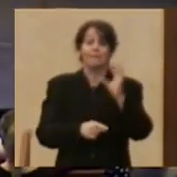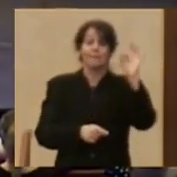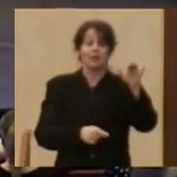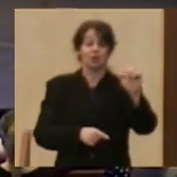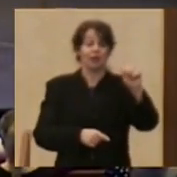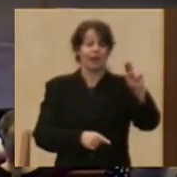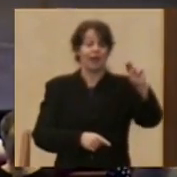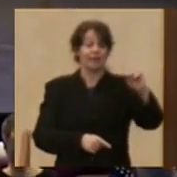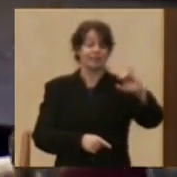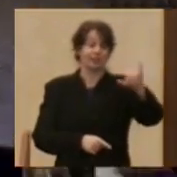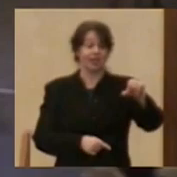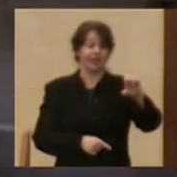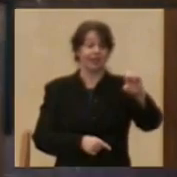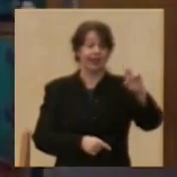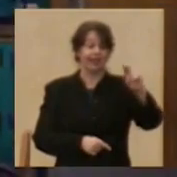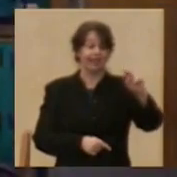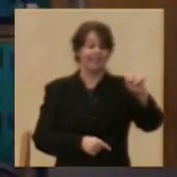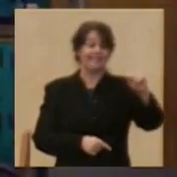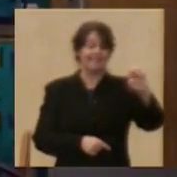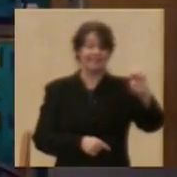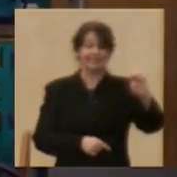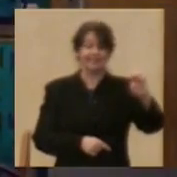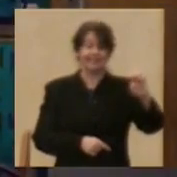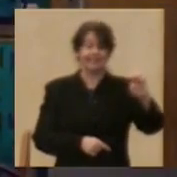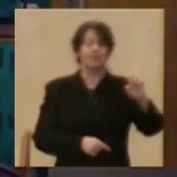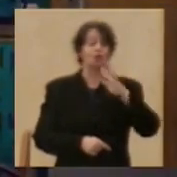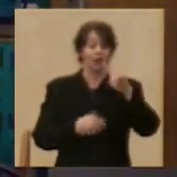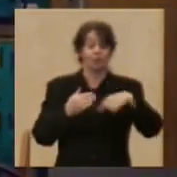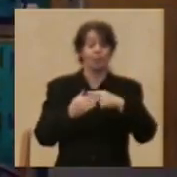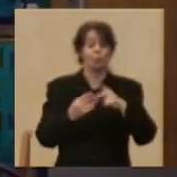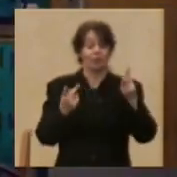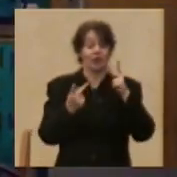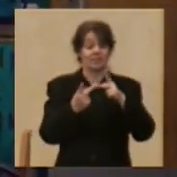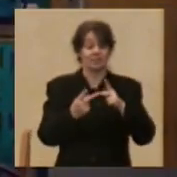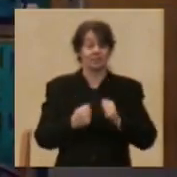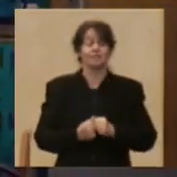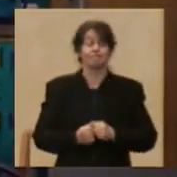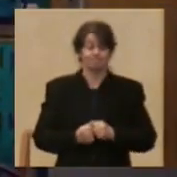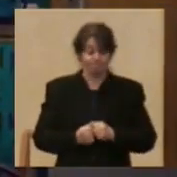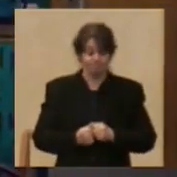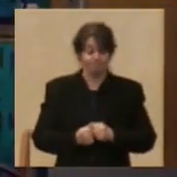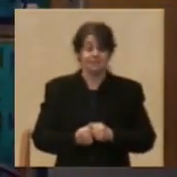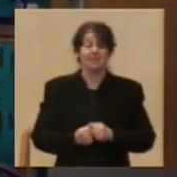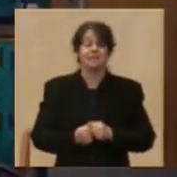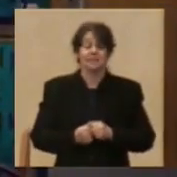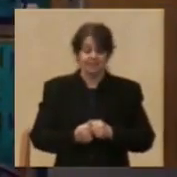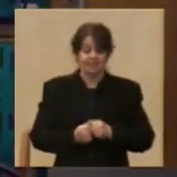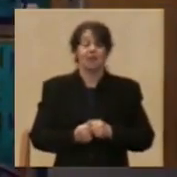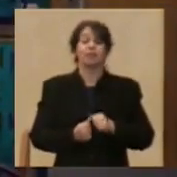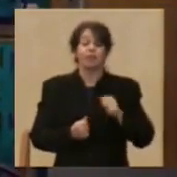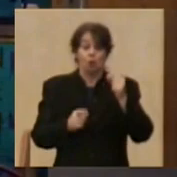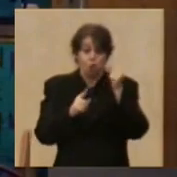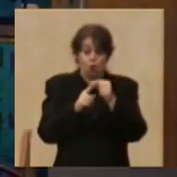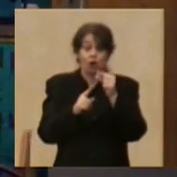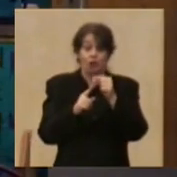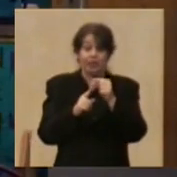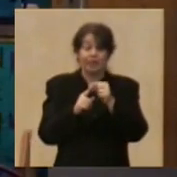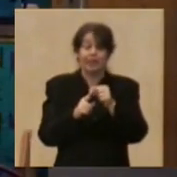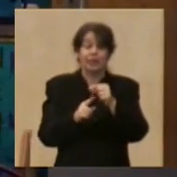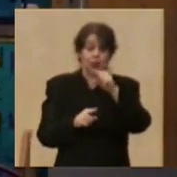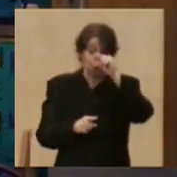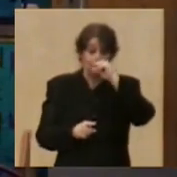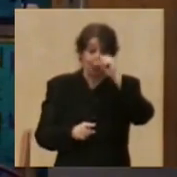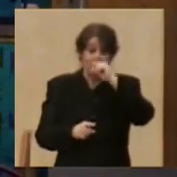about perfection. You know, I got stuck on that enemy thing. You're right. She talked about perfection, that word in Greek